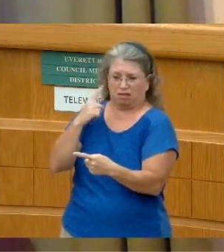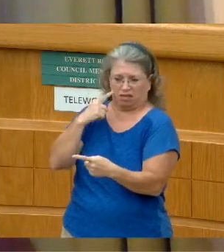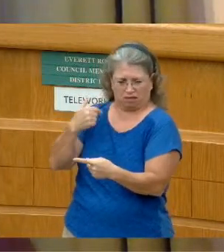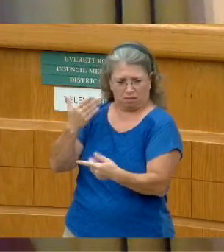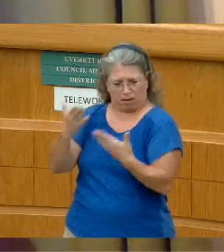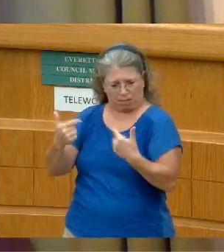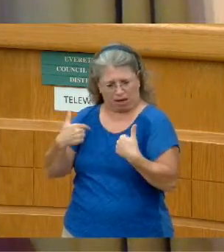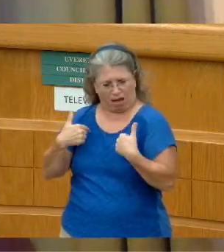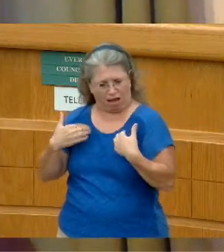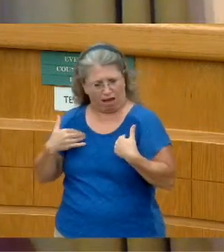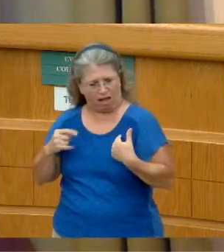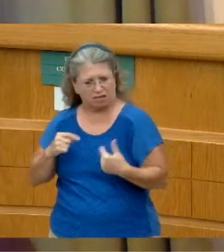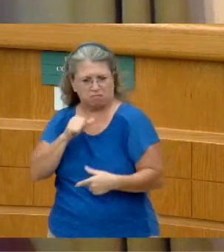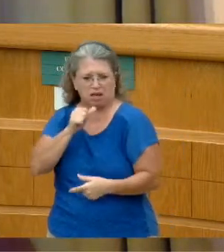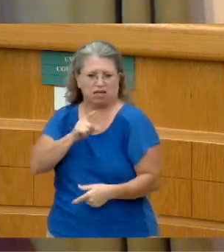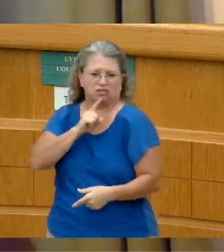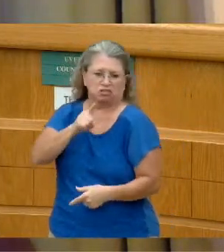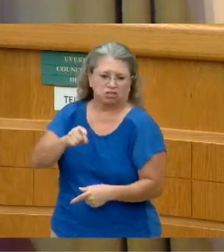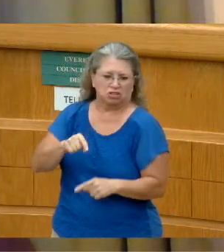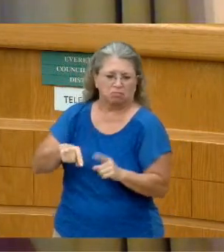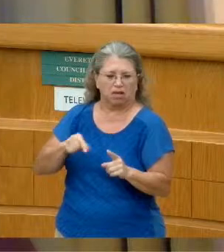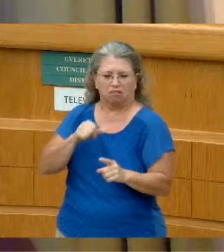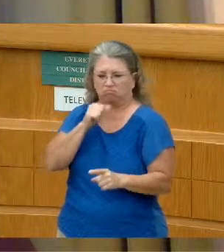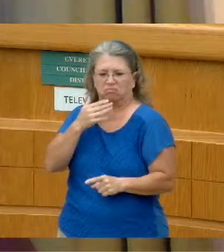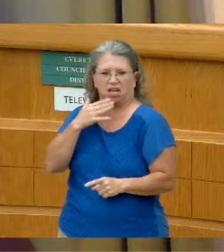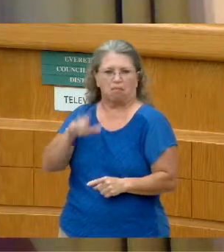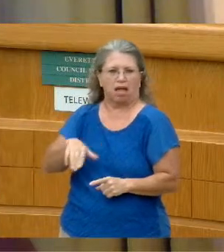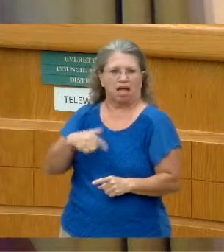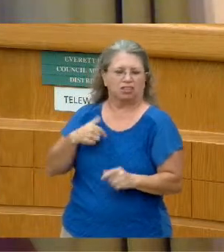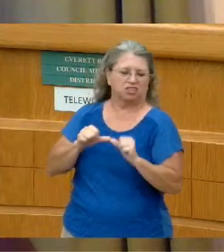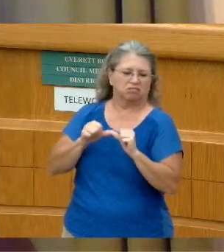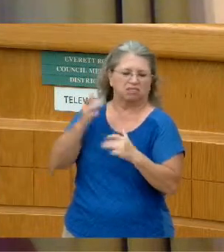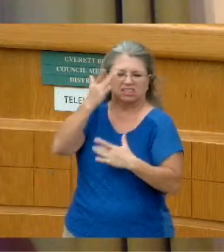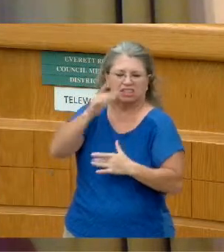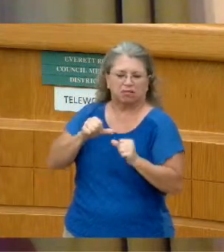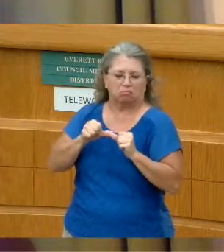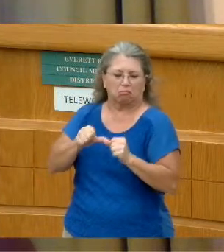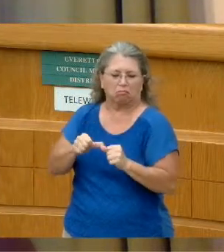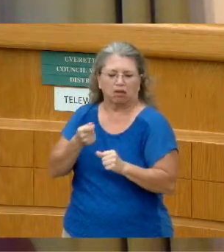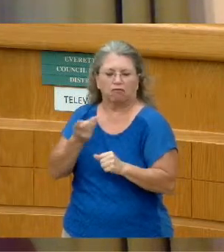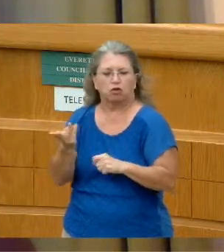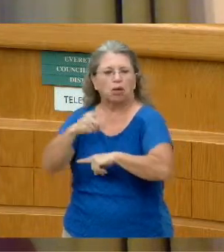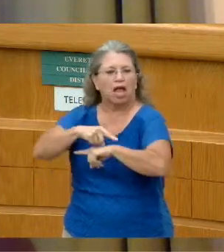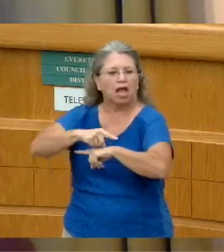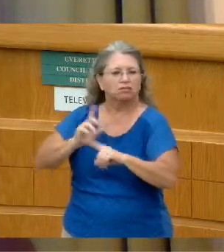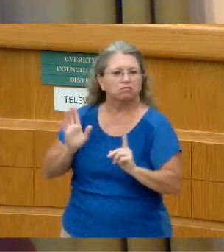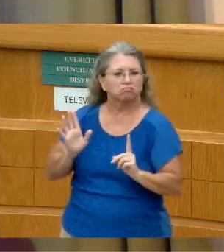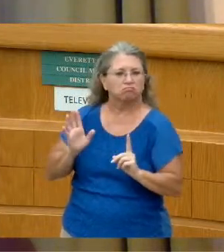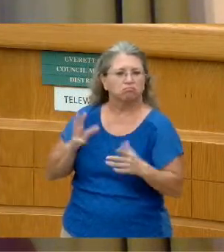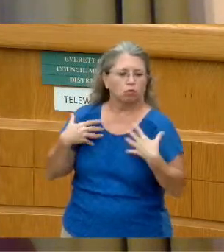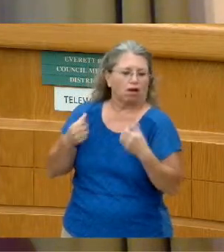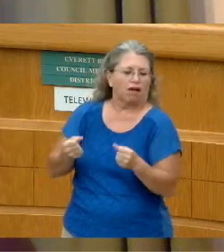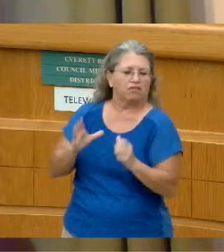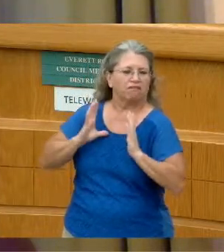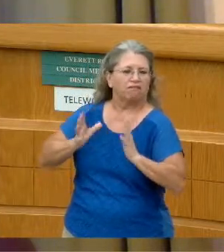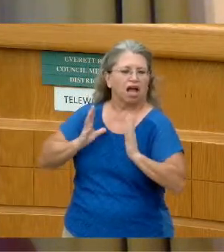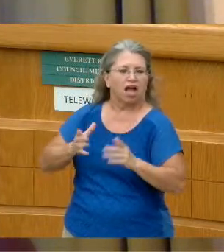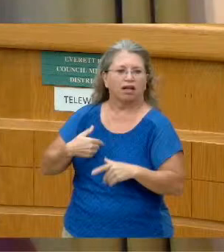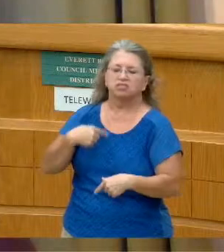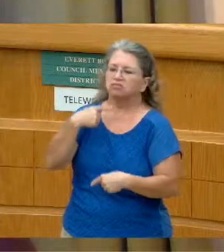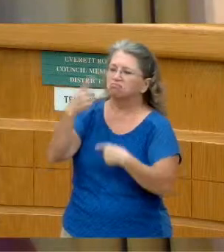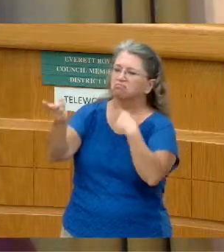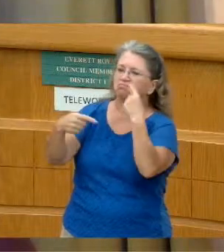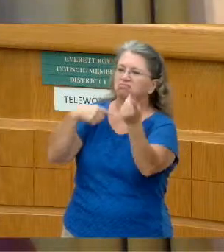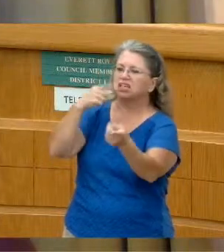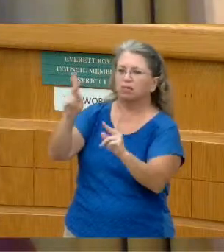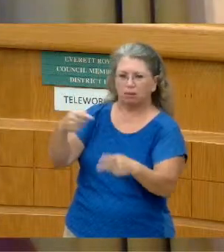She's not sure, but it wasn't bad. It only lasted a few days, and she recovered just fine. She's also telling everyone that